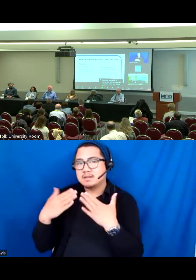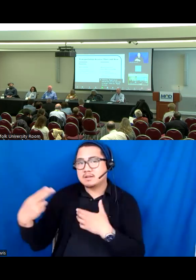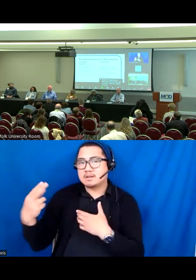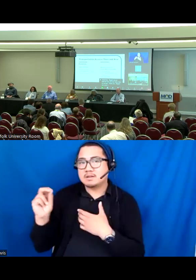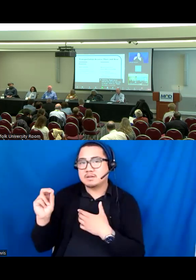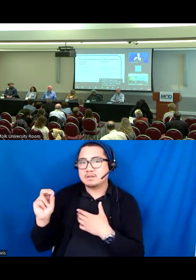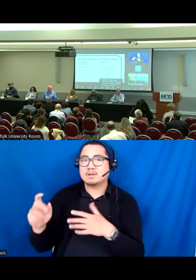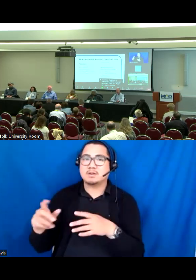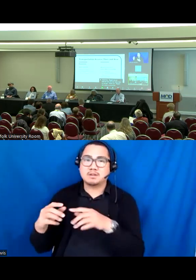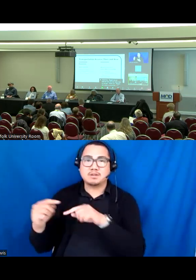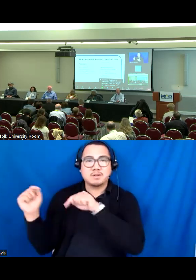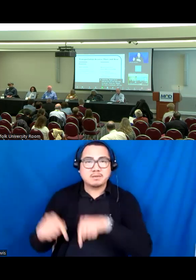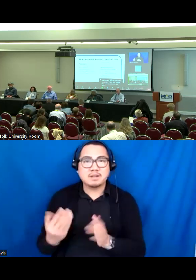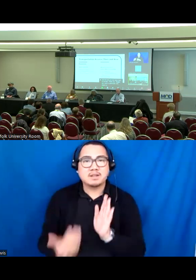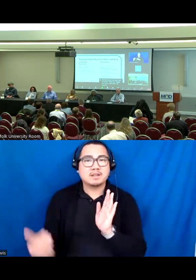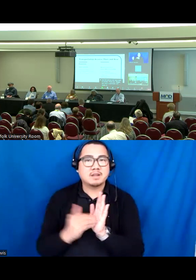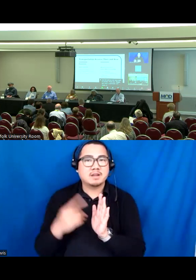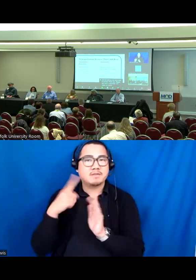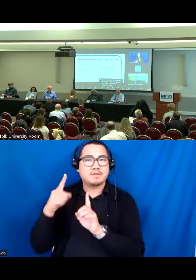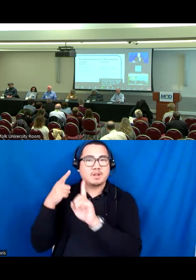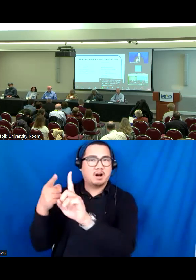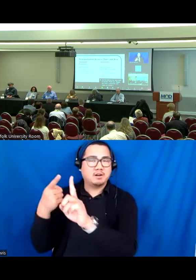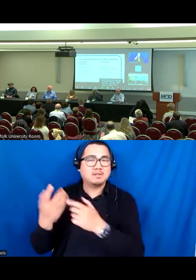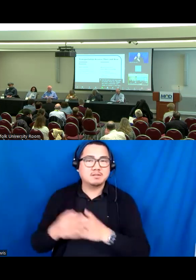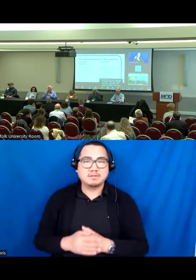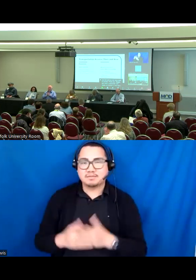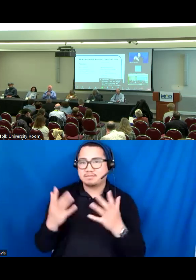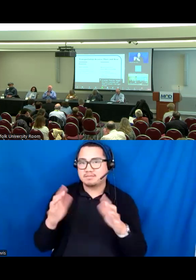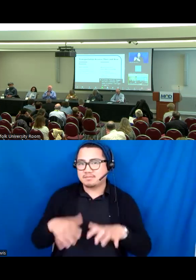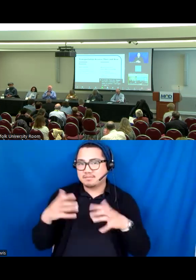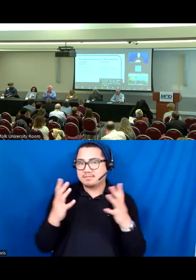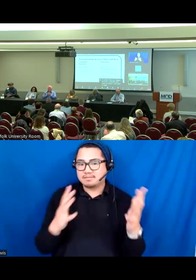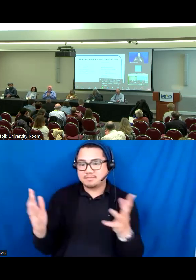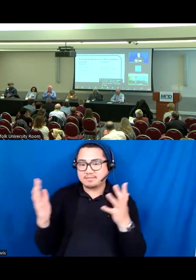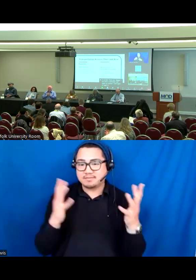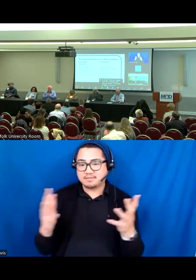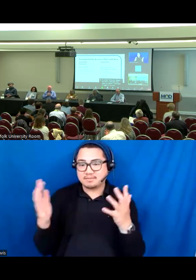here yet again for the cause. And then